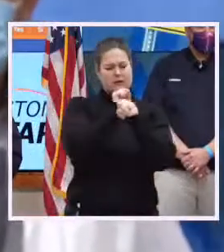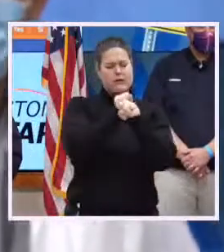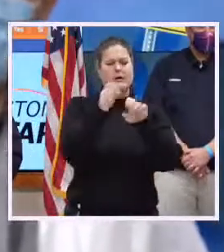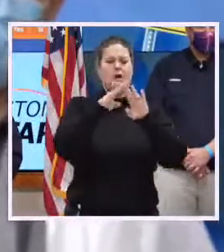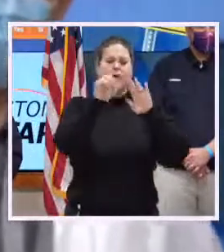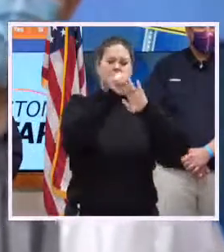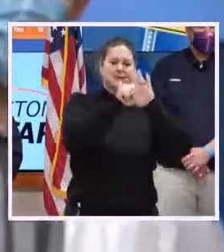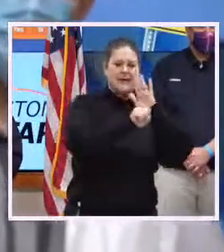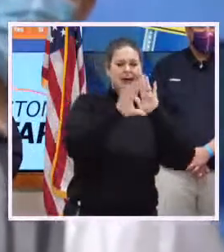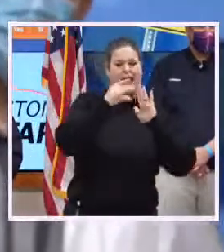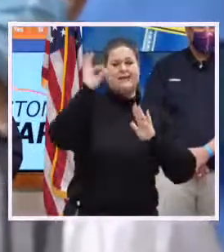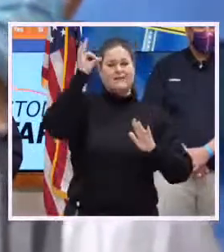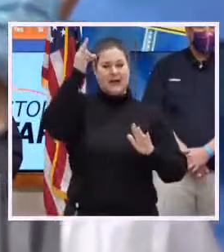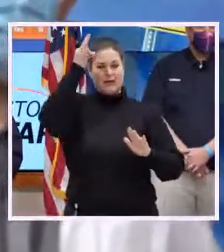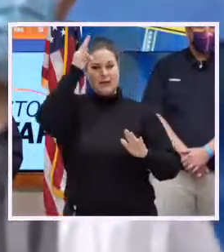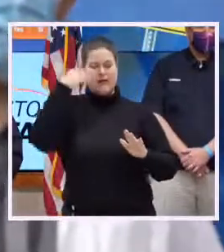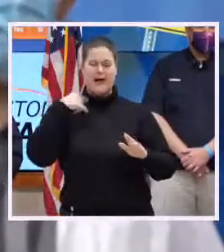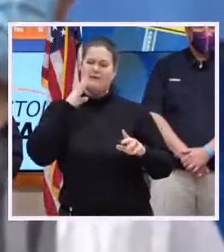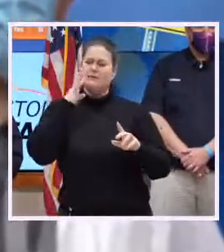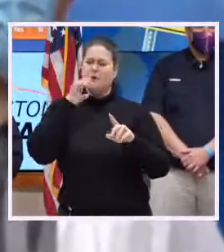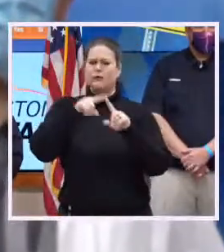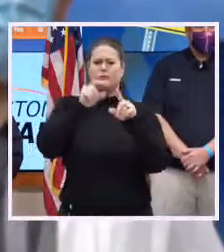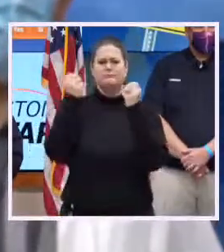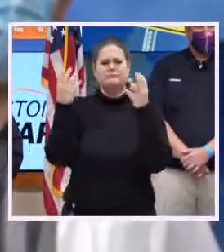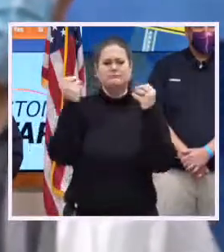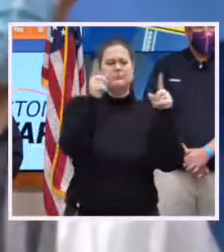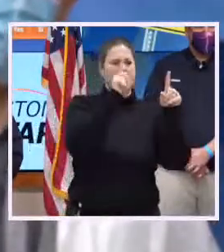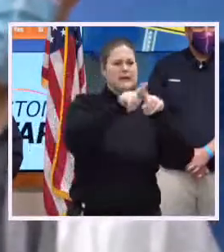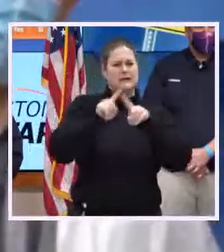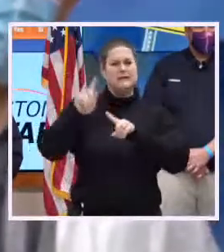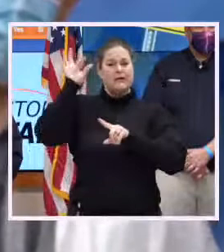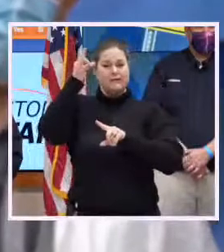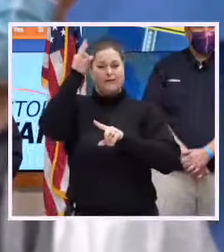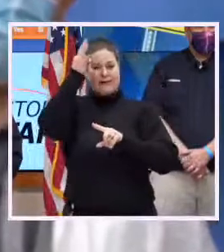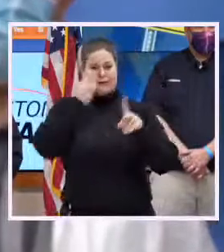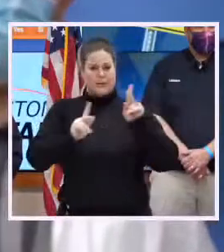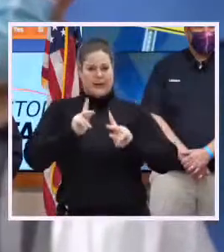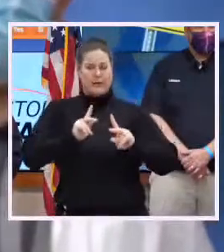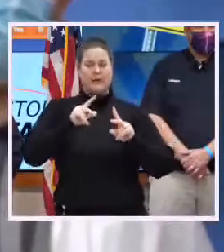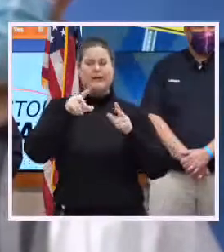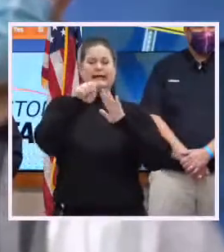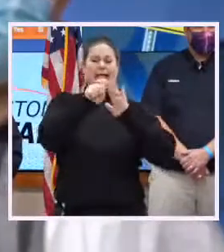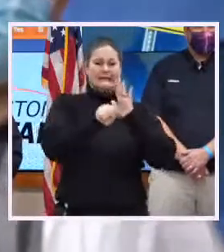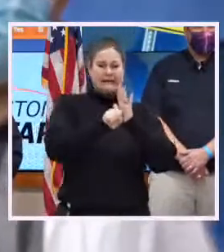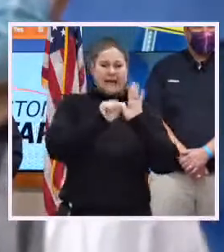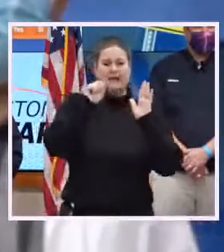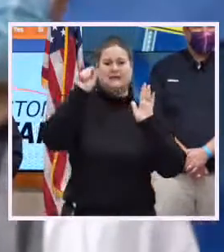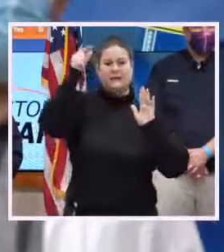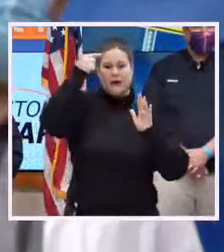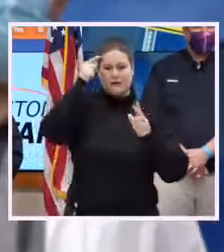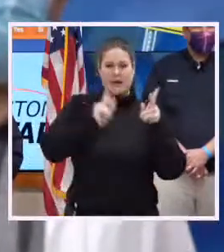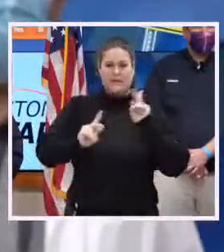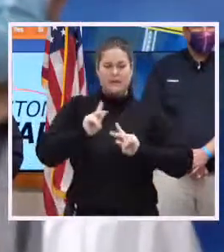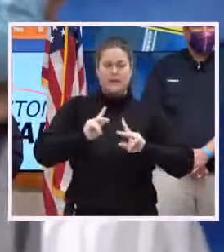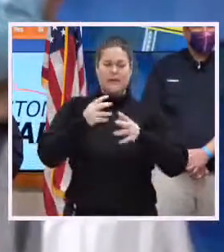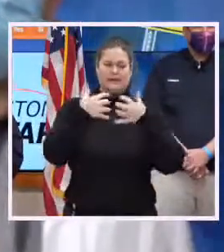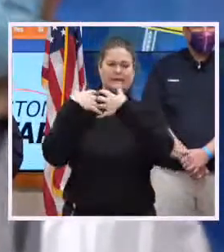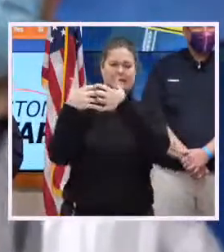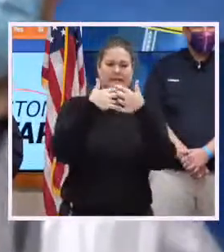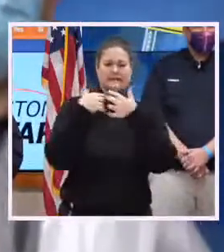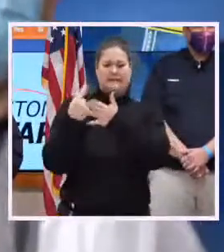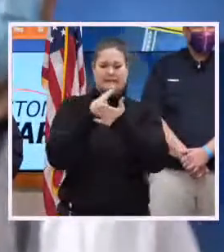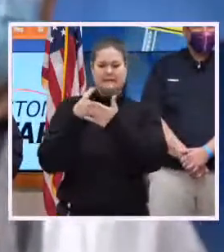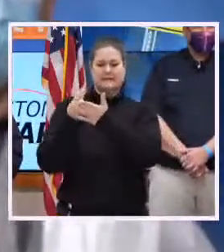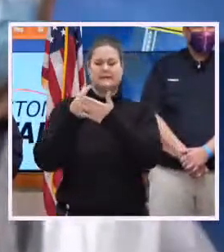level. I've fielded many calls from counterparts at the federal level, at the state level, collaborating, pushing for